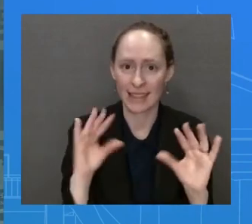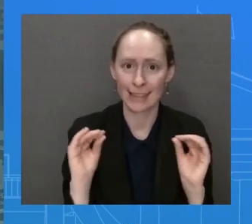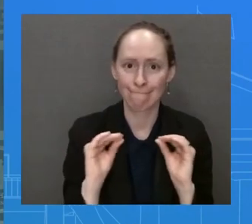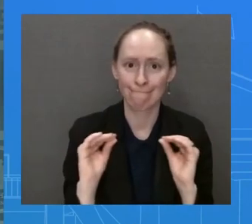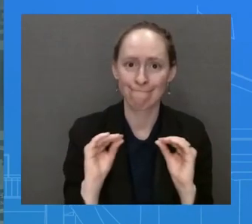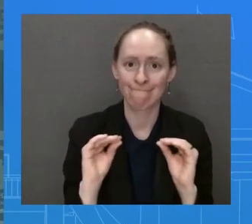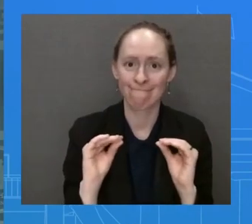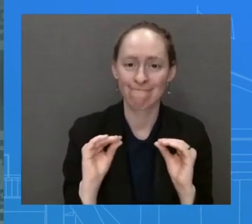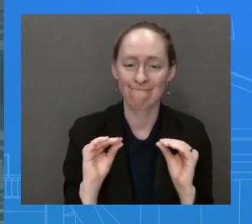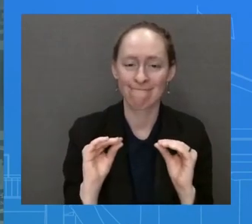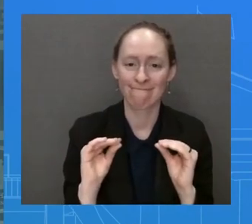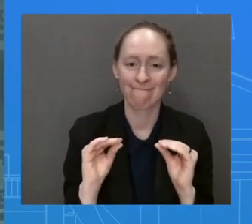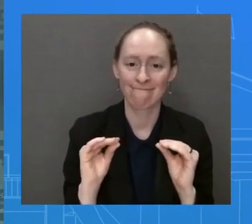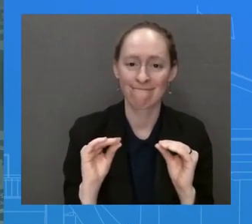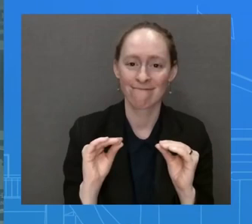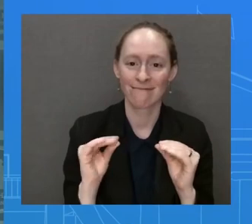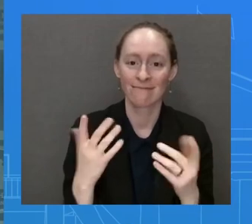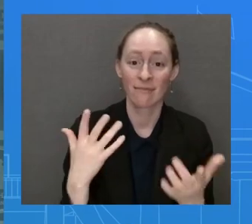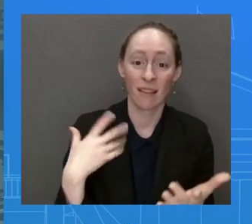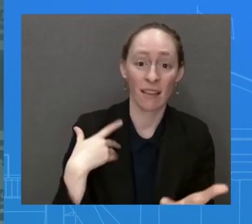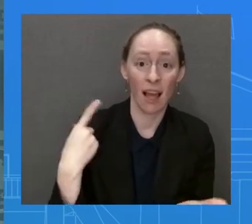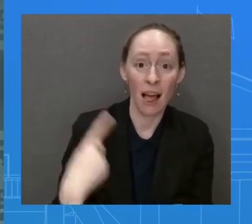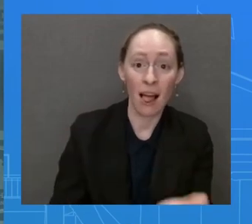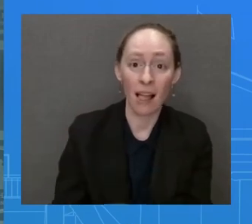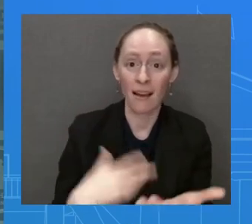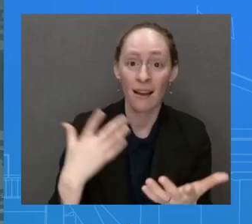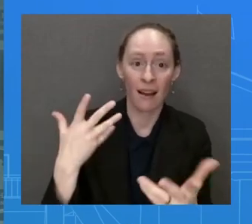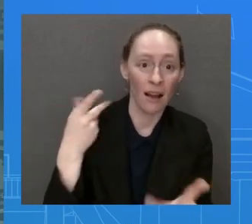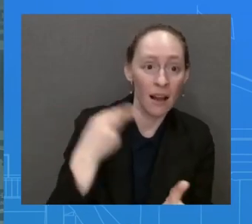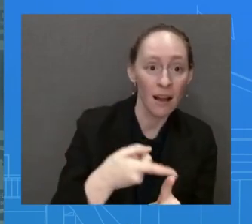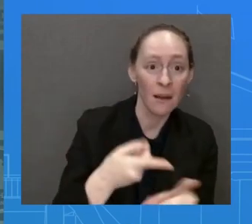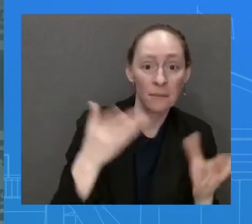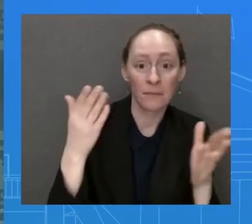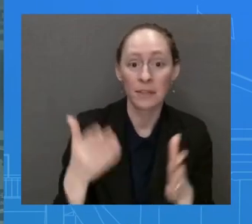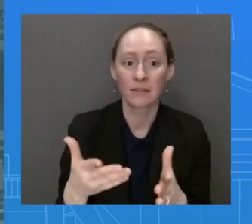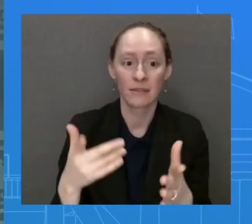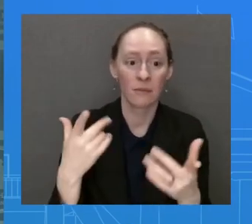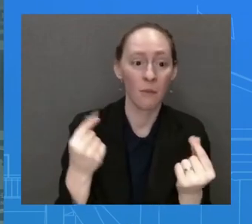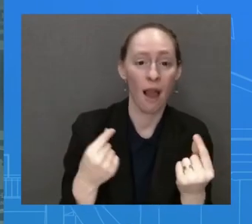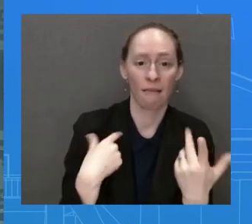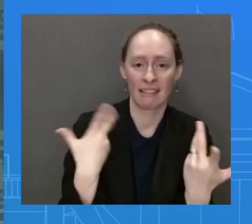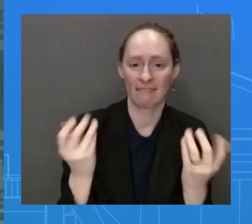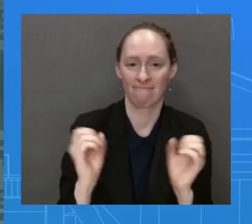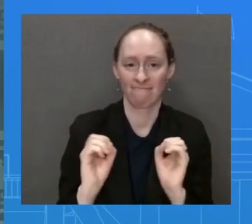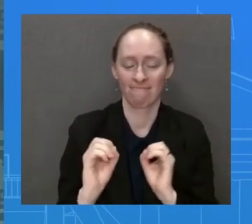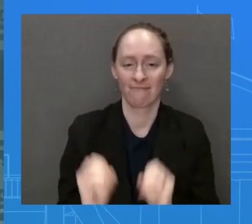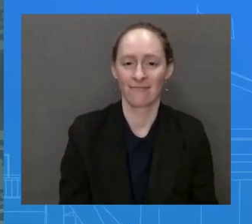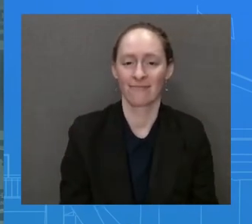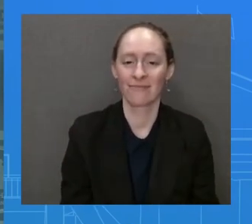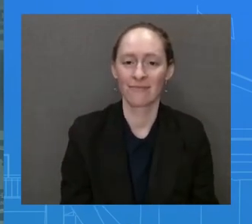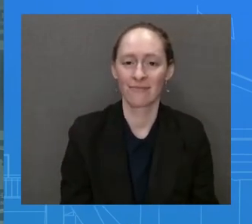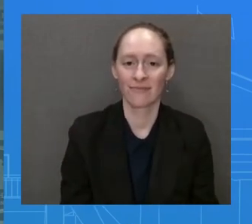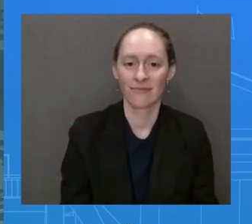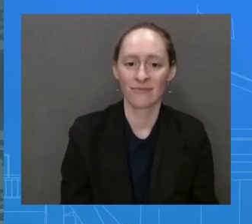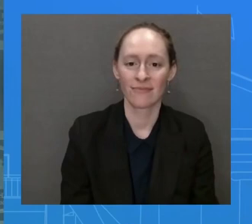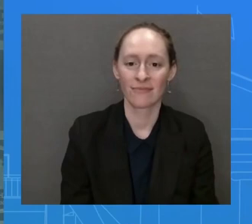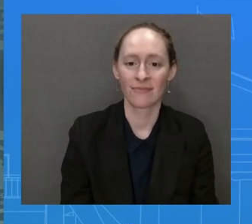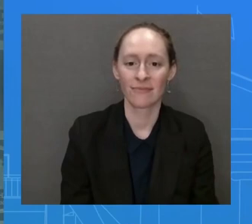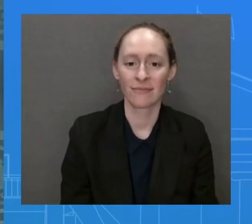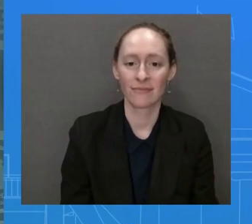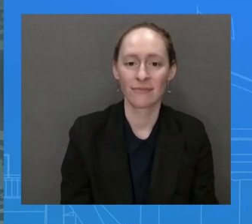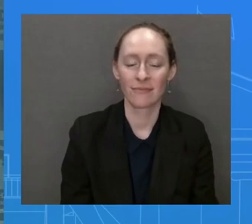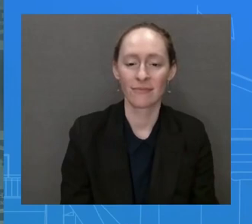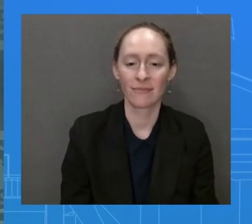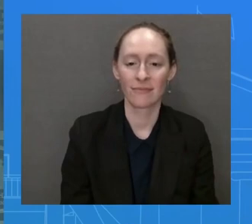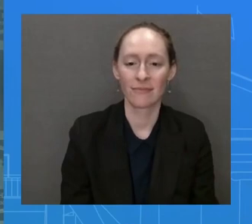has been, I don't know, having conversations or making comments about this. I'm just not going to get into that. I'm not going to give reactions from here. What